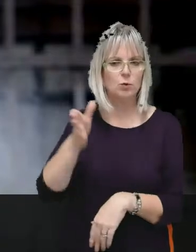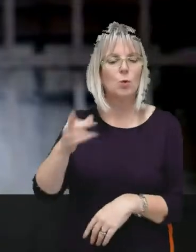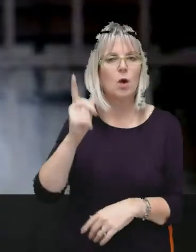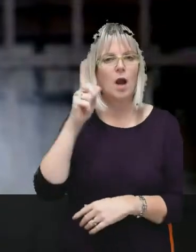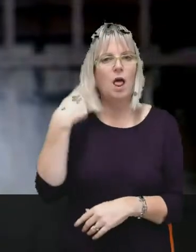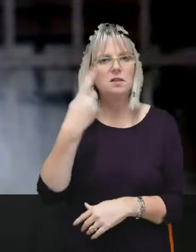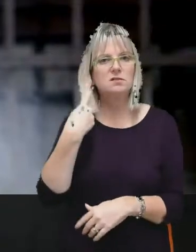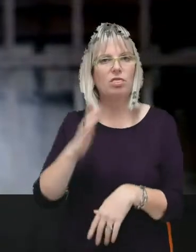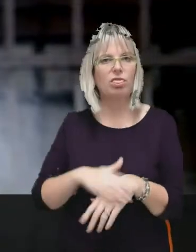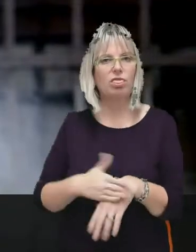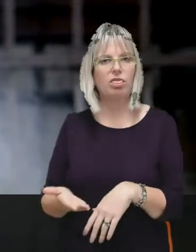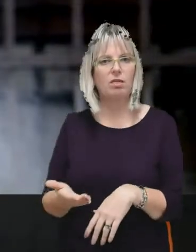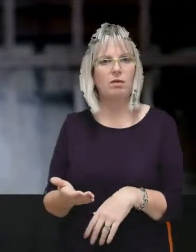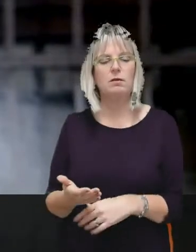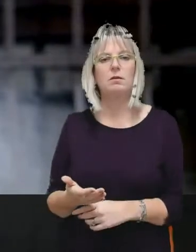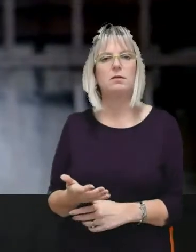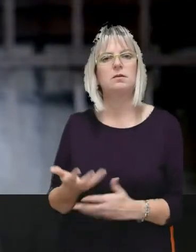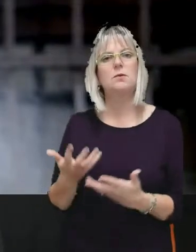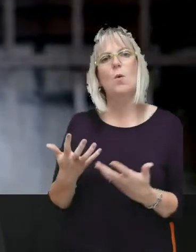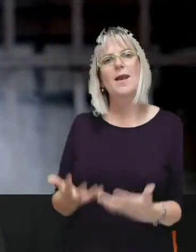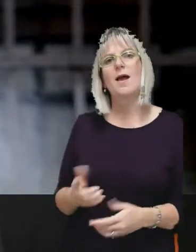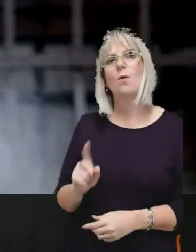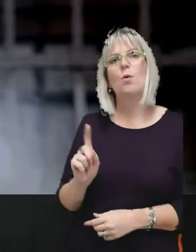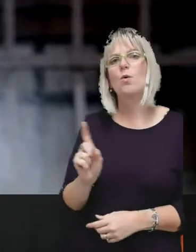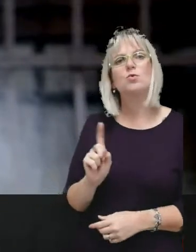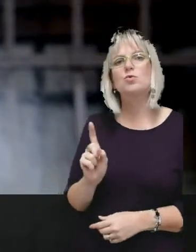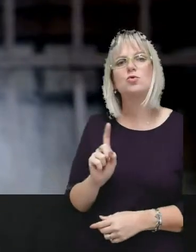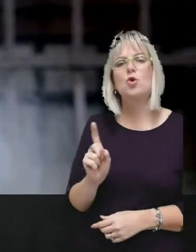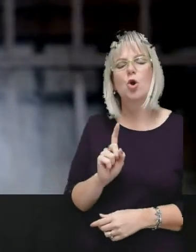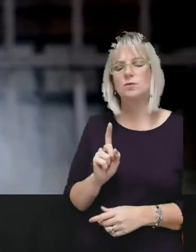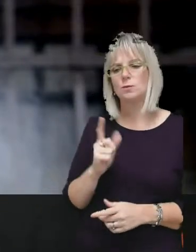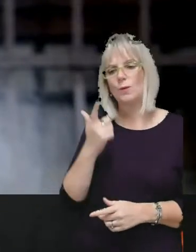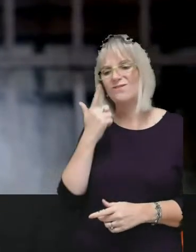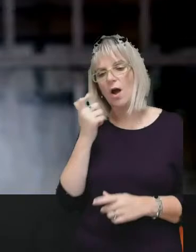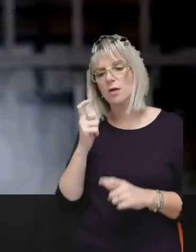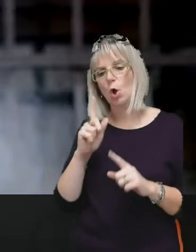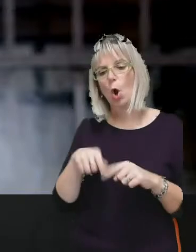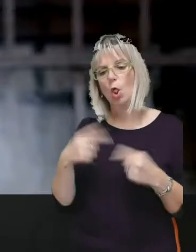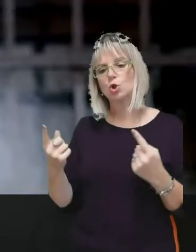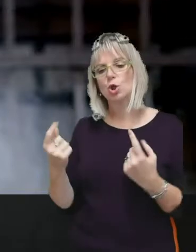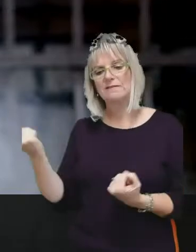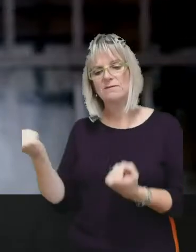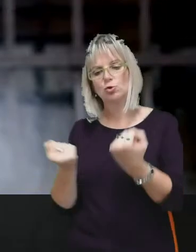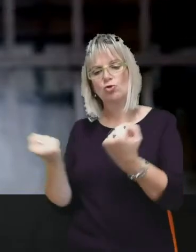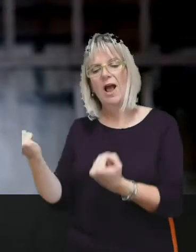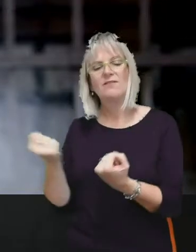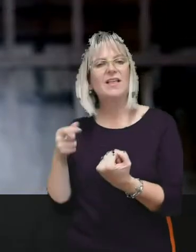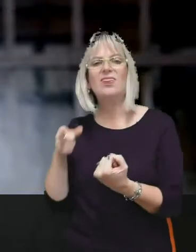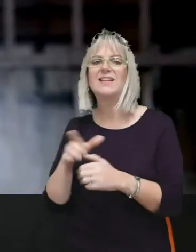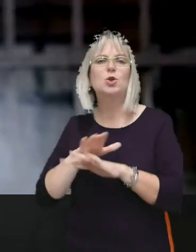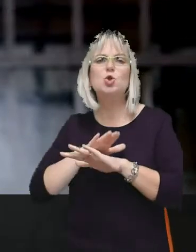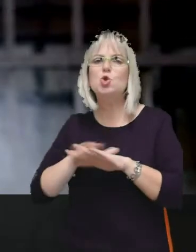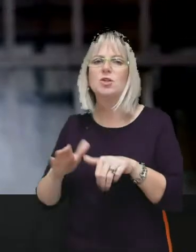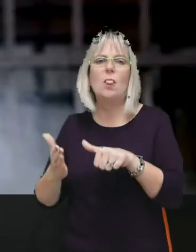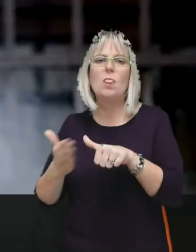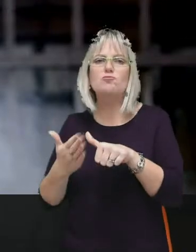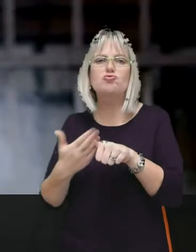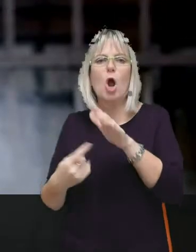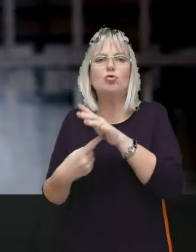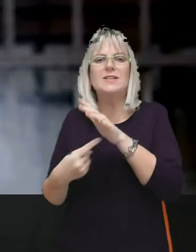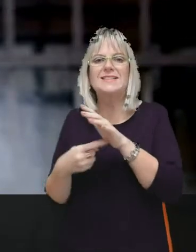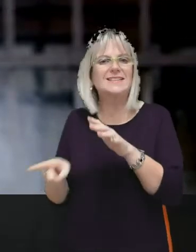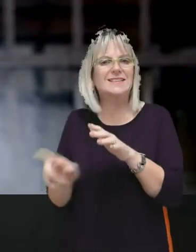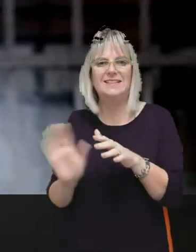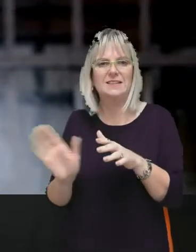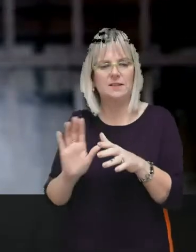now, this is not about people finding alternatives to driving. That's not the priority. The priority is saving our city from becoming a ghost town. It's